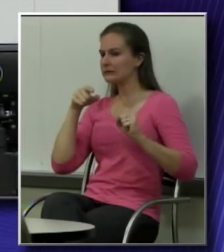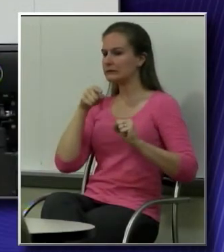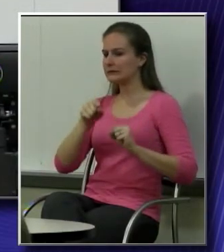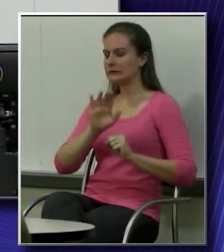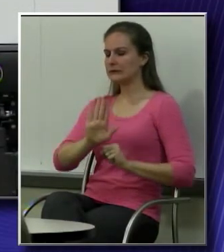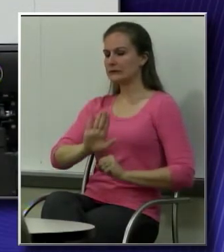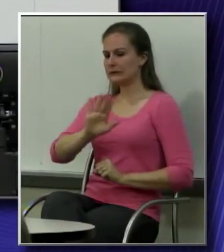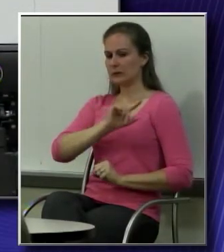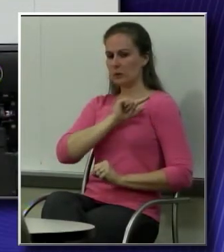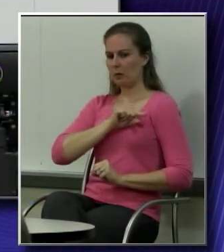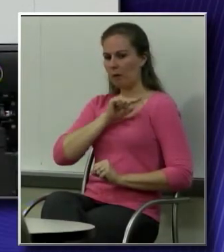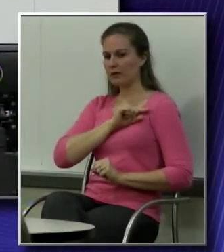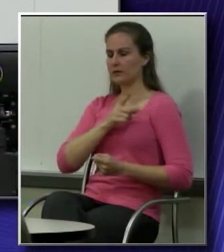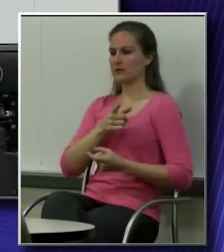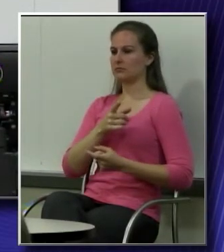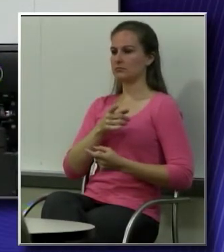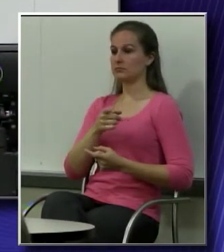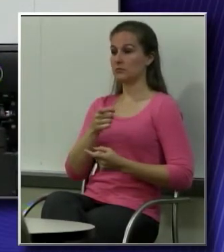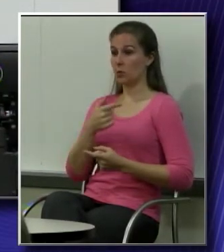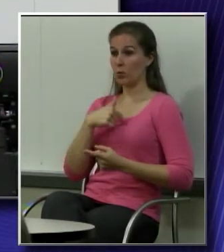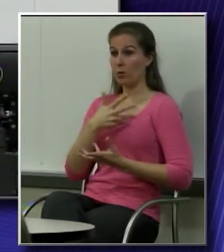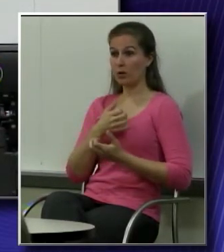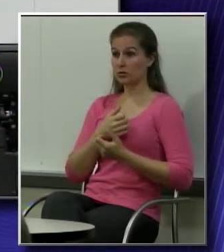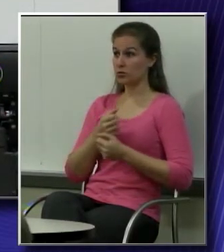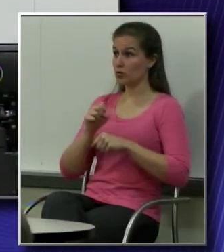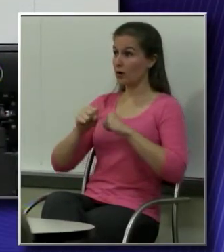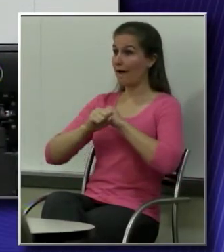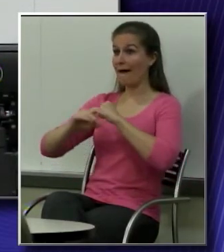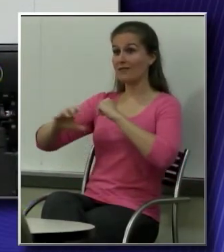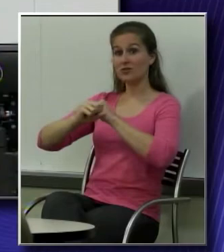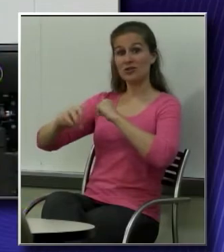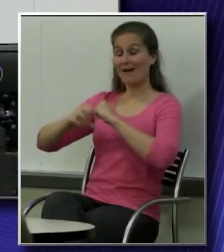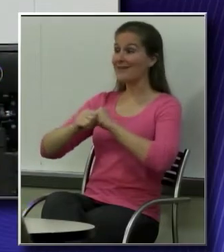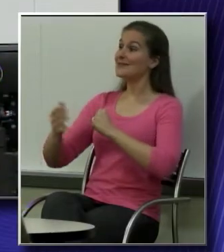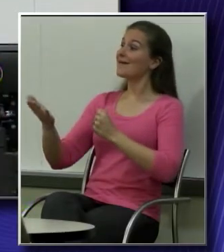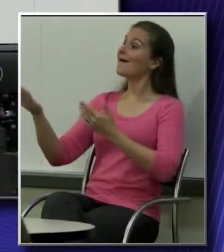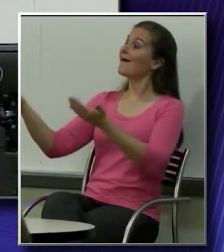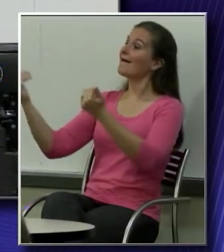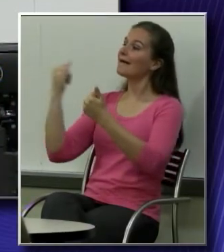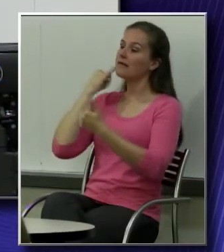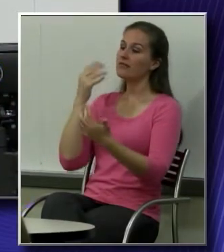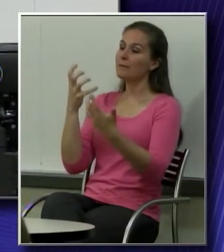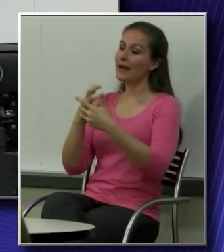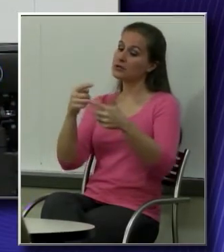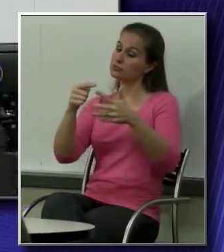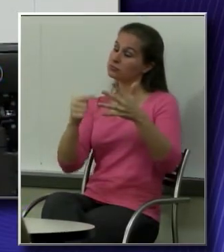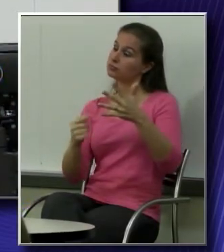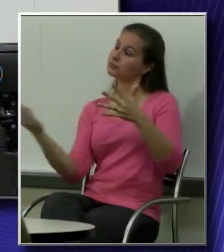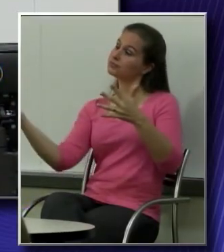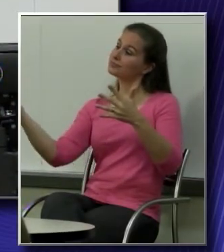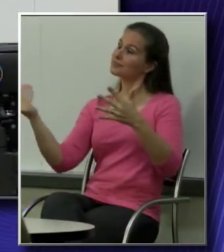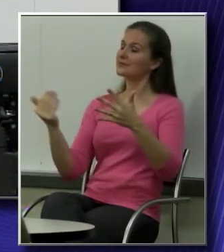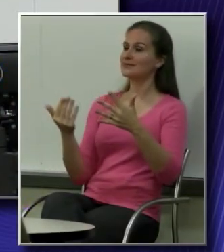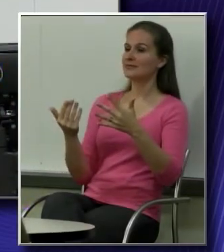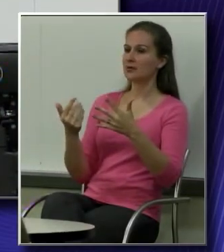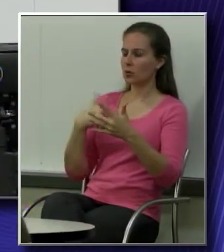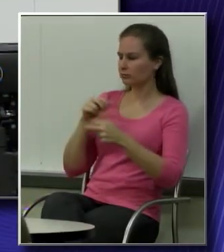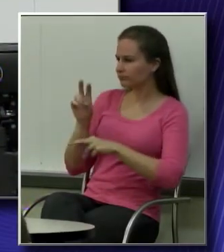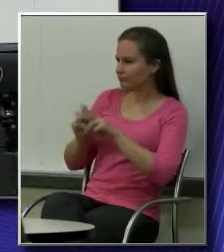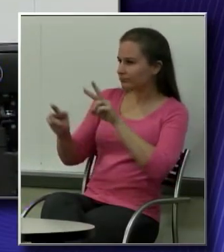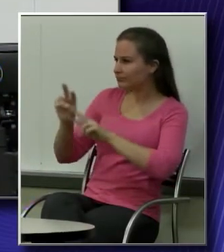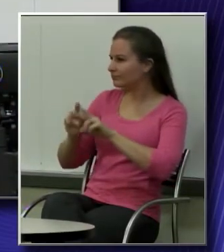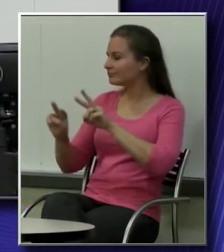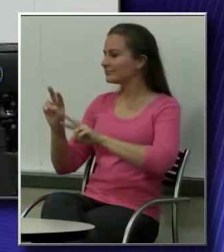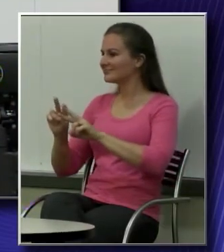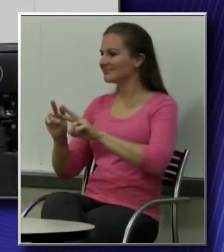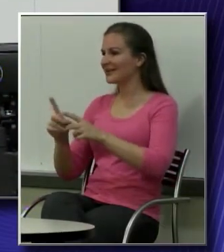advertise for candidates, screen applicants, and conduct interviews, and ultimately present one or